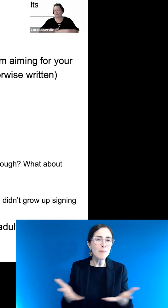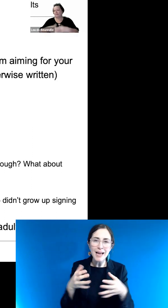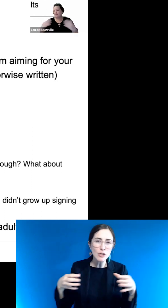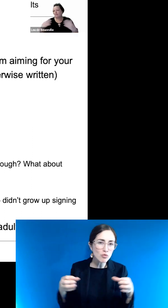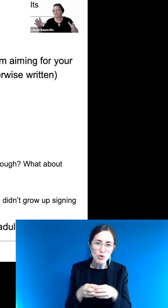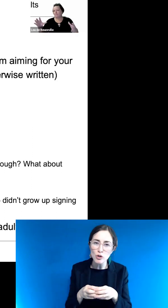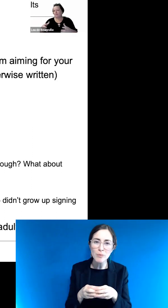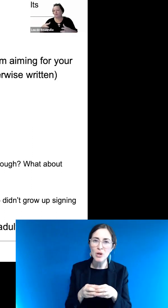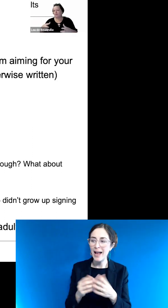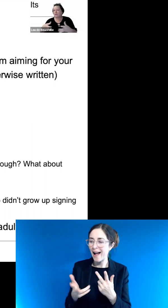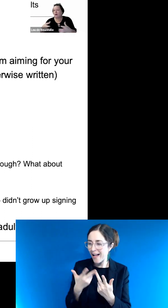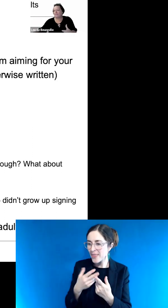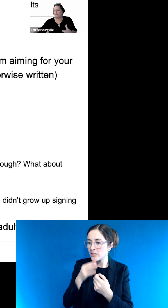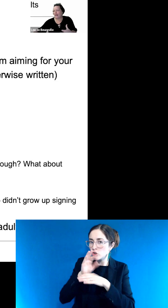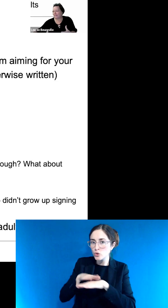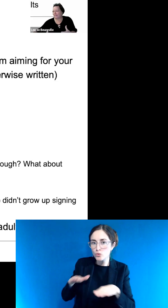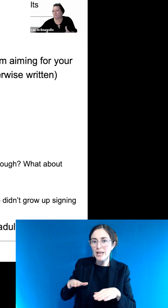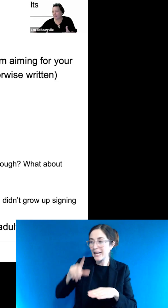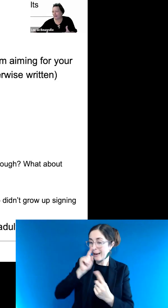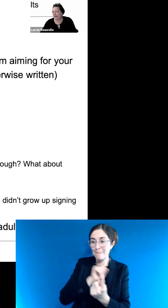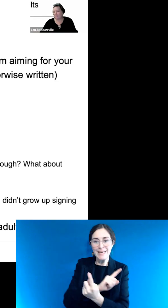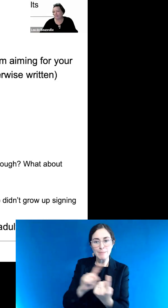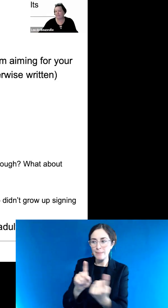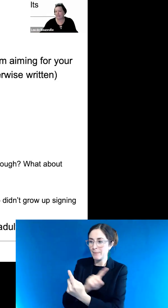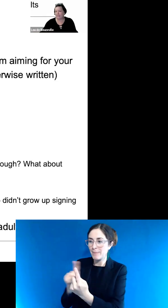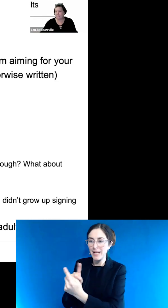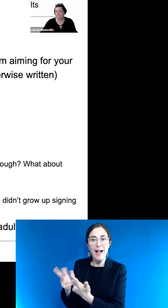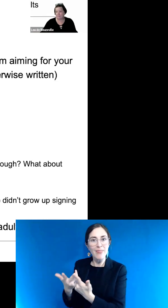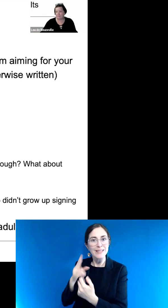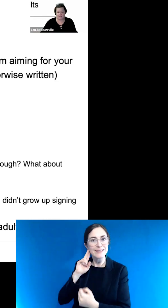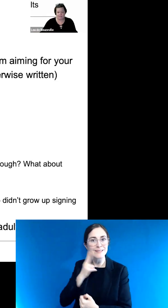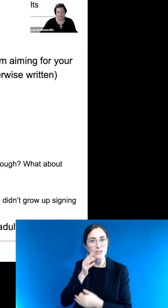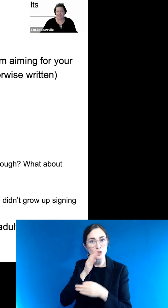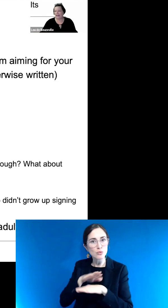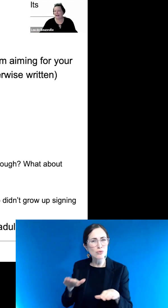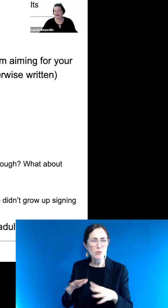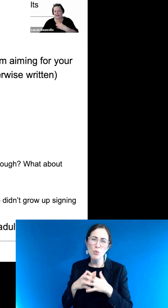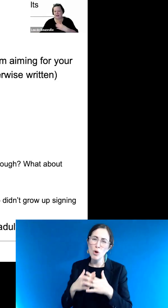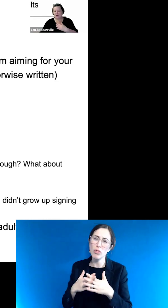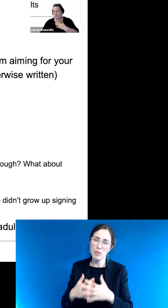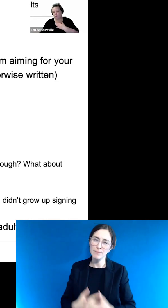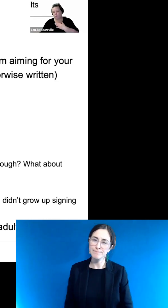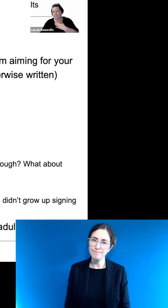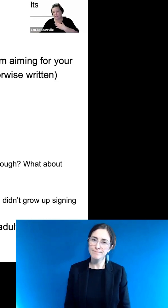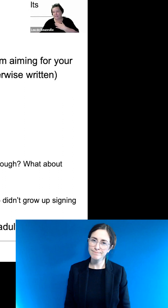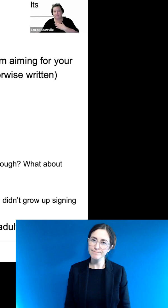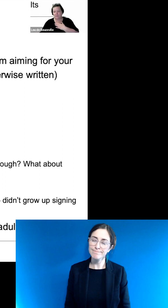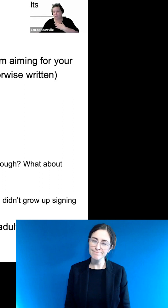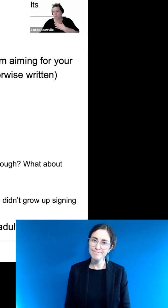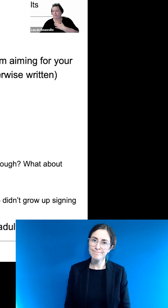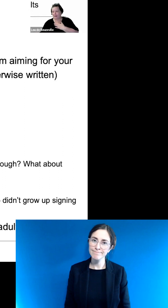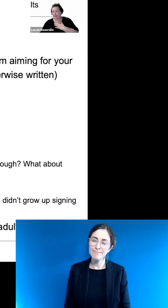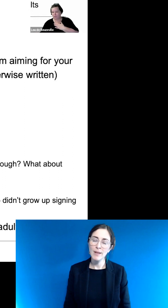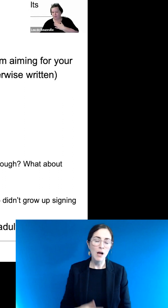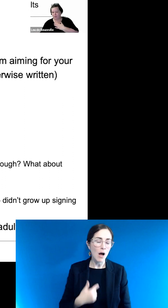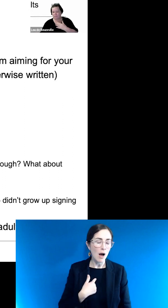find those kind of places where they can meet other deaf kids. And I'm always obsessed with and